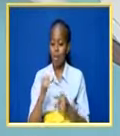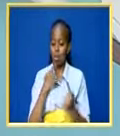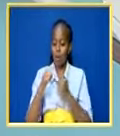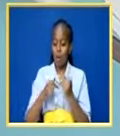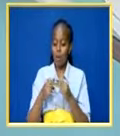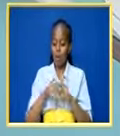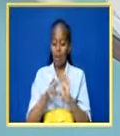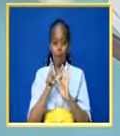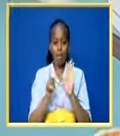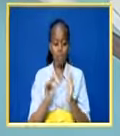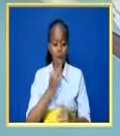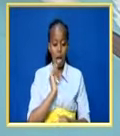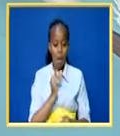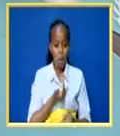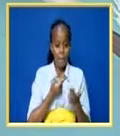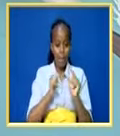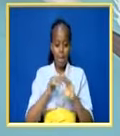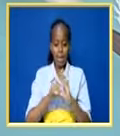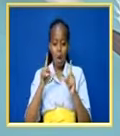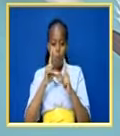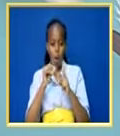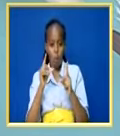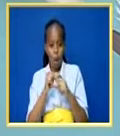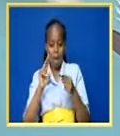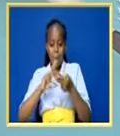in our lesson, but they are in our word puzzle. Ooh.